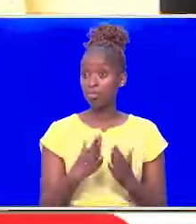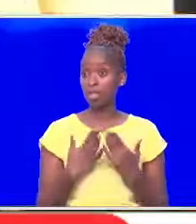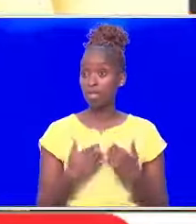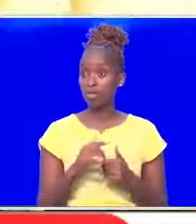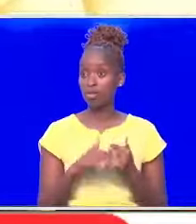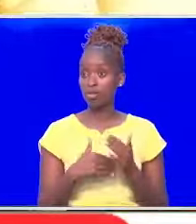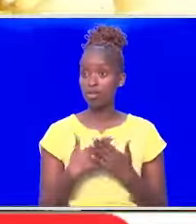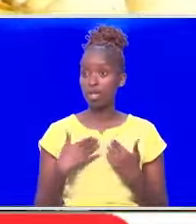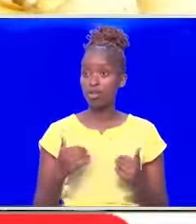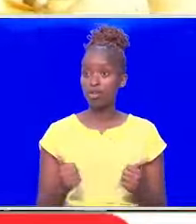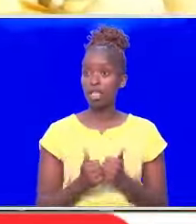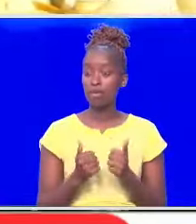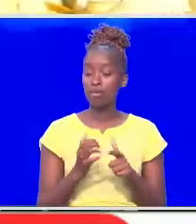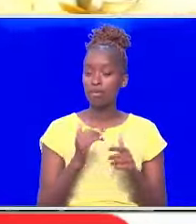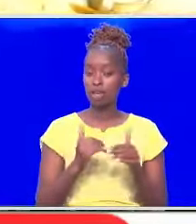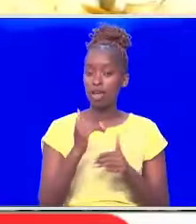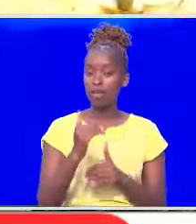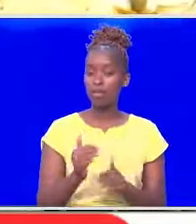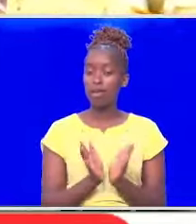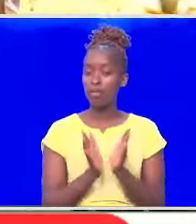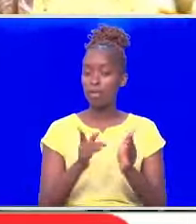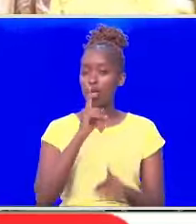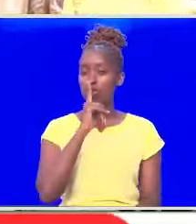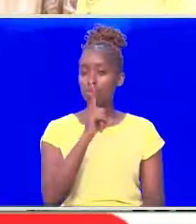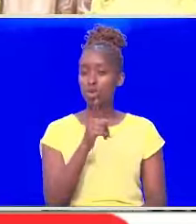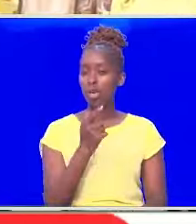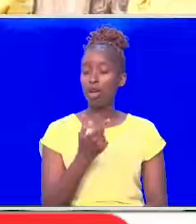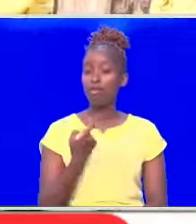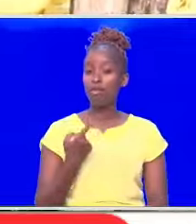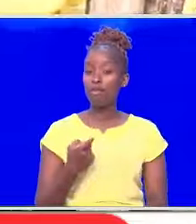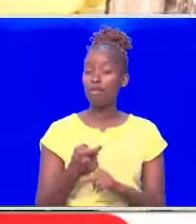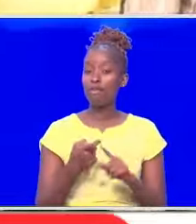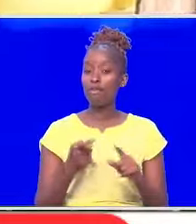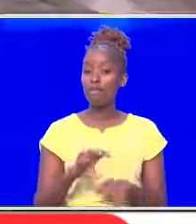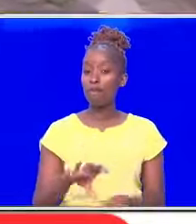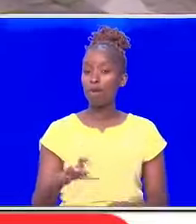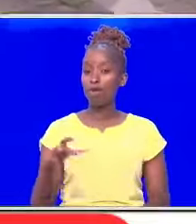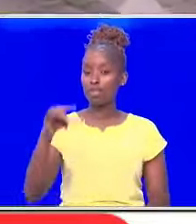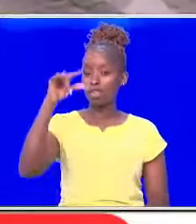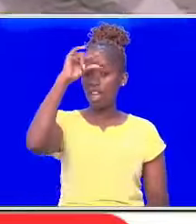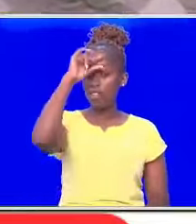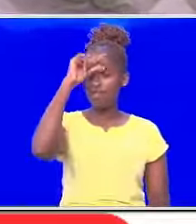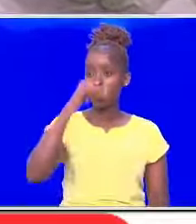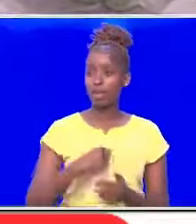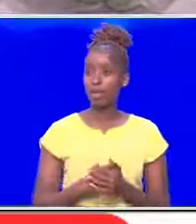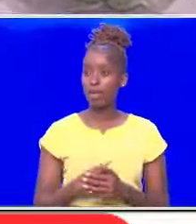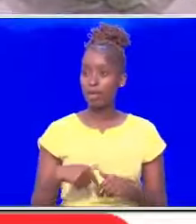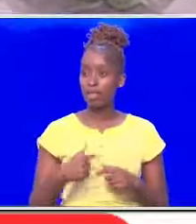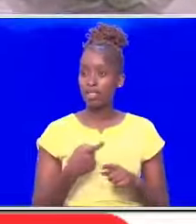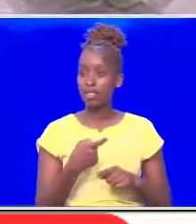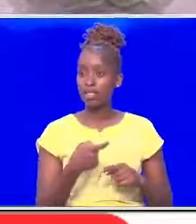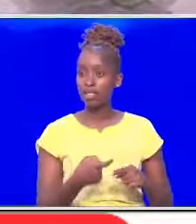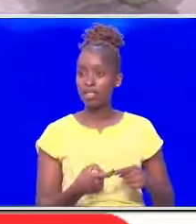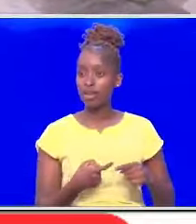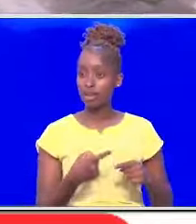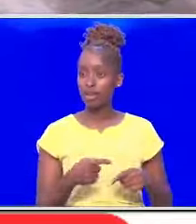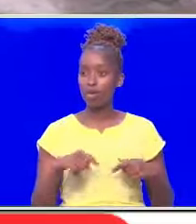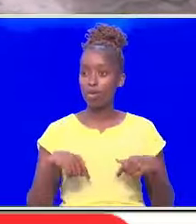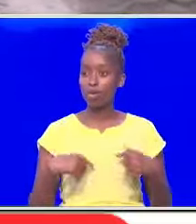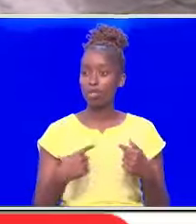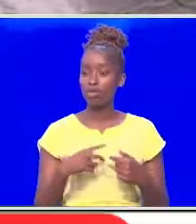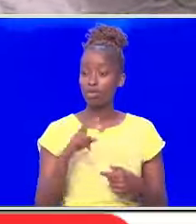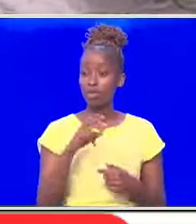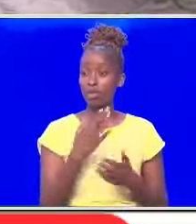elusive despite public assurances of support from the county government. Niling'ang'ana peke yangu, ukiangalia huku utaona vile hizo